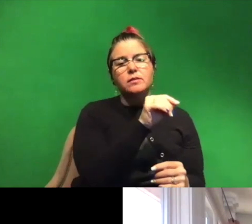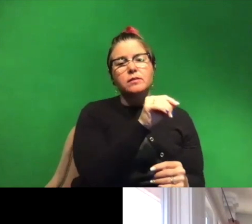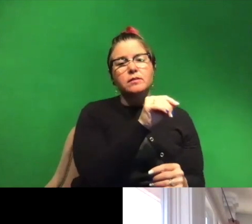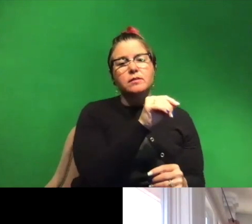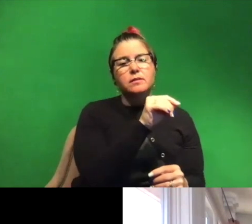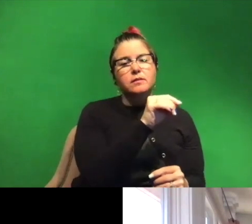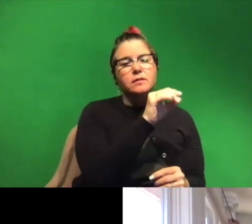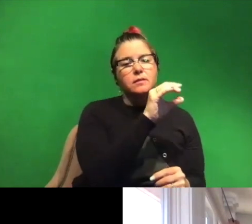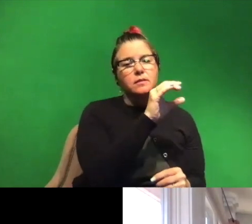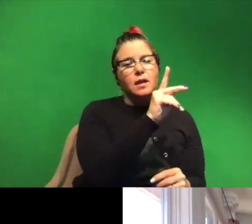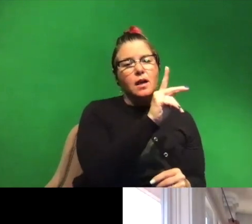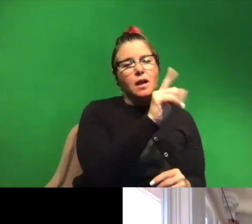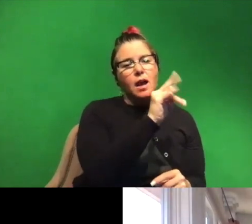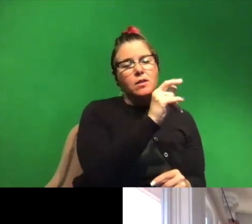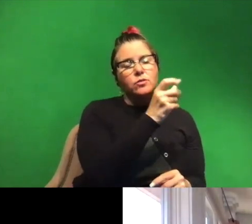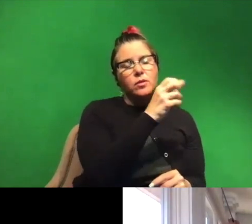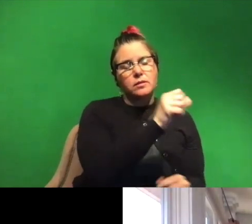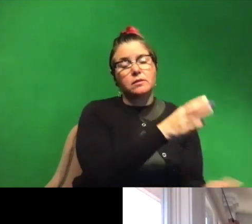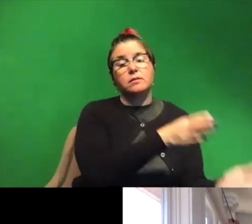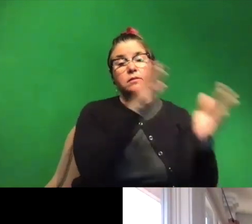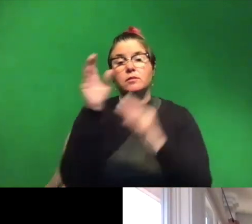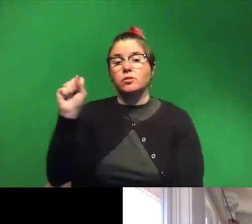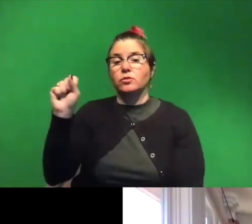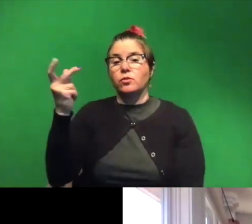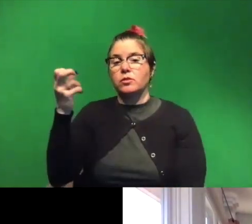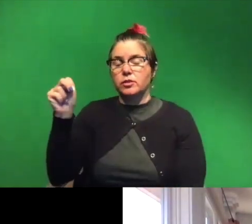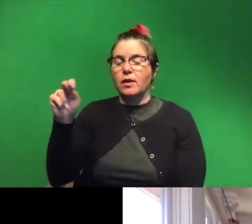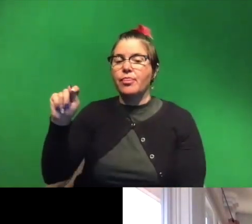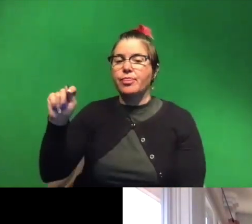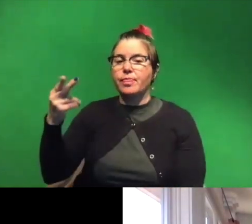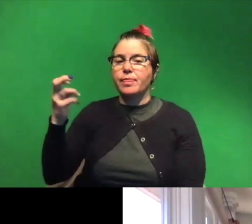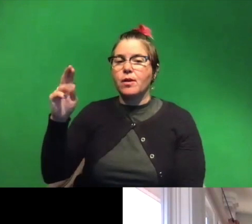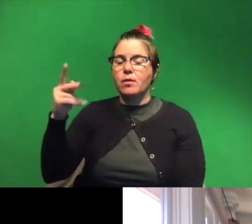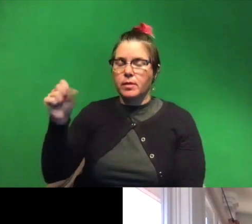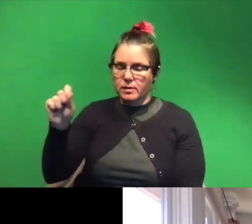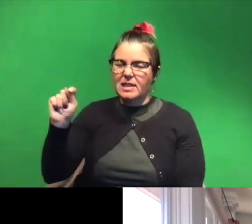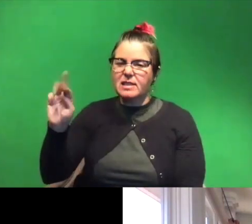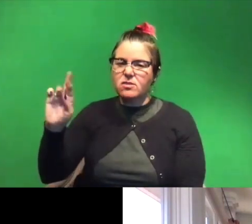ankylosaurs, a lot of that sort of thing. And then Saurischians include theropods like T-Rex,